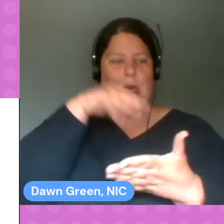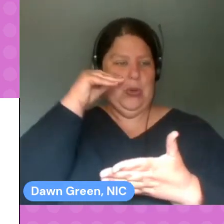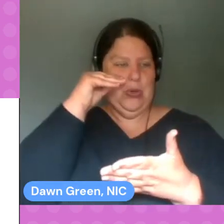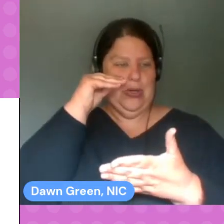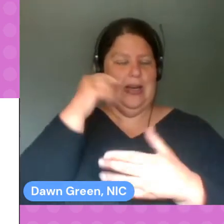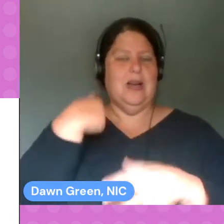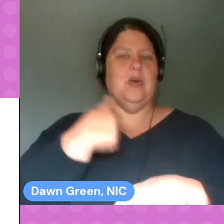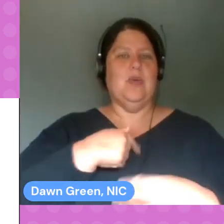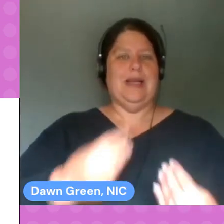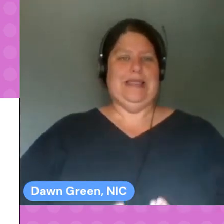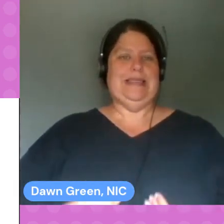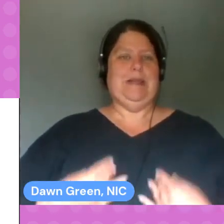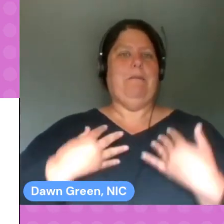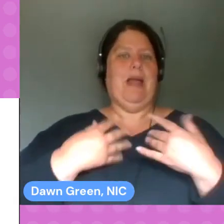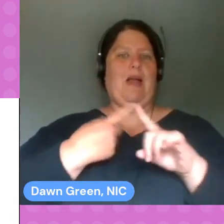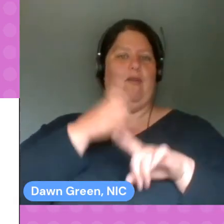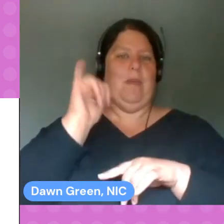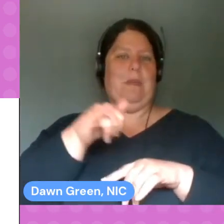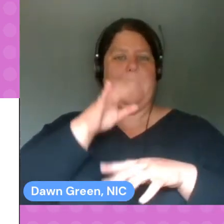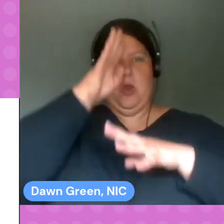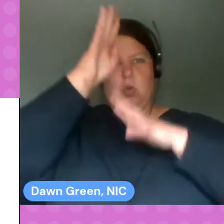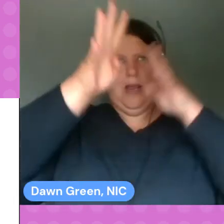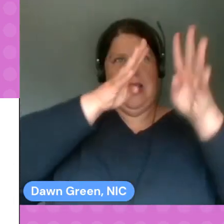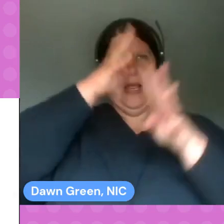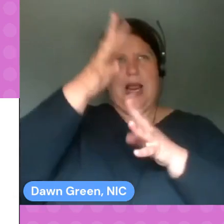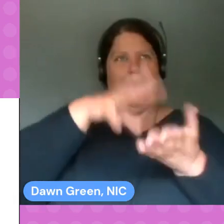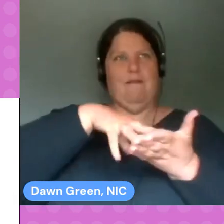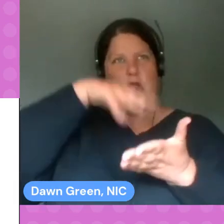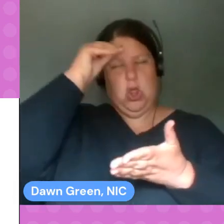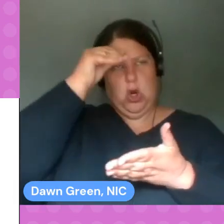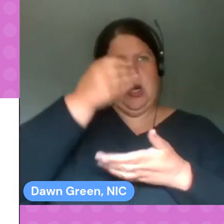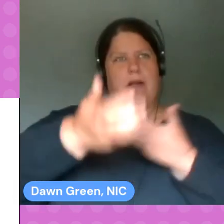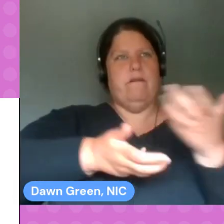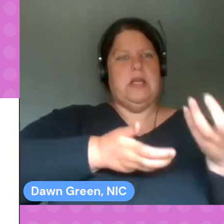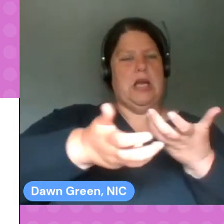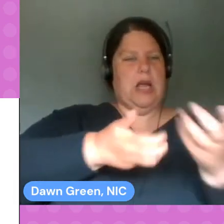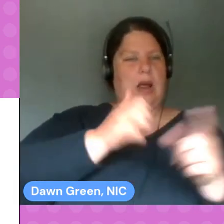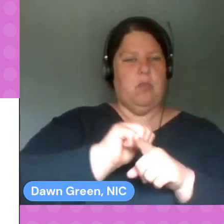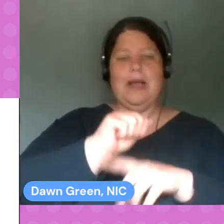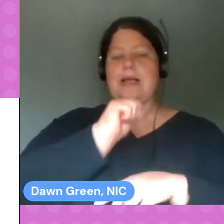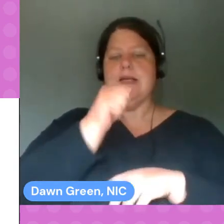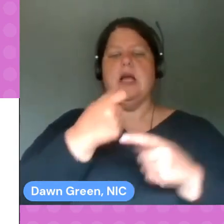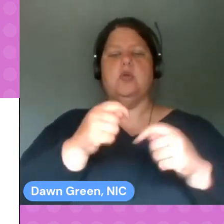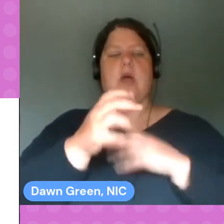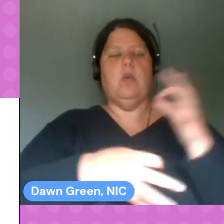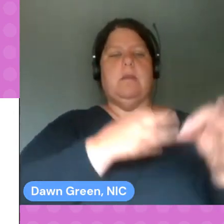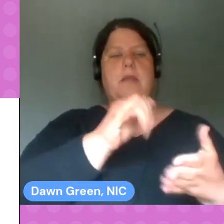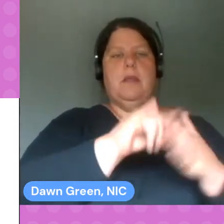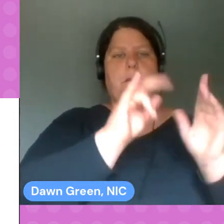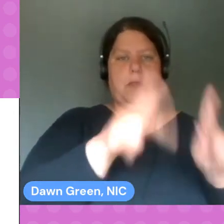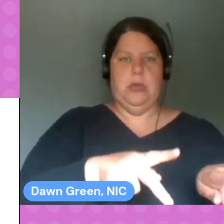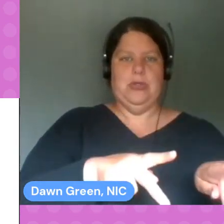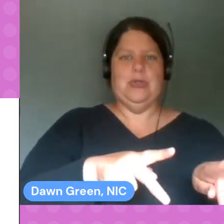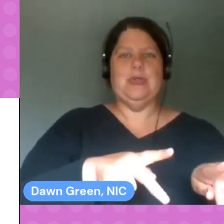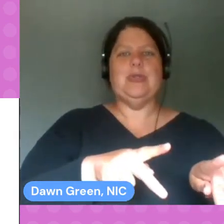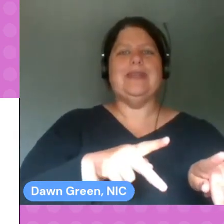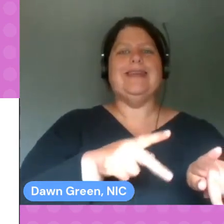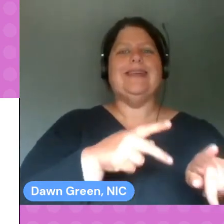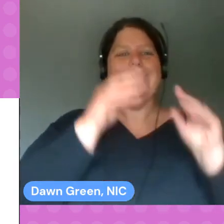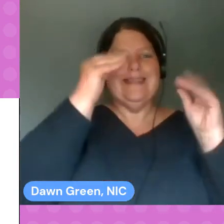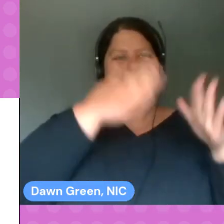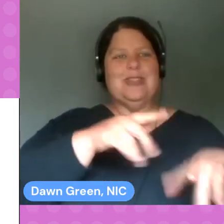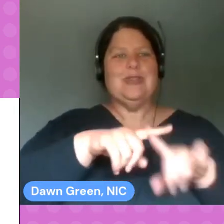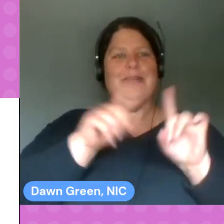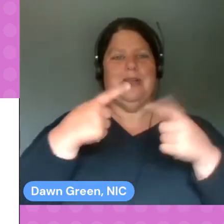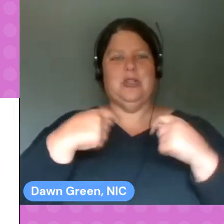we're inspired by those creative learning facilitation practices, but not trying to replace the person as the teacher, but trying to make